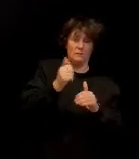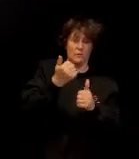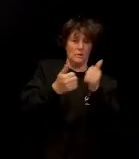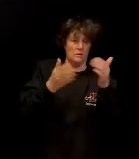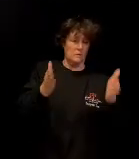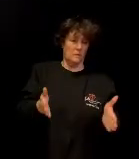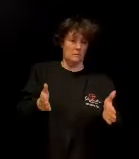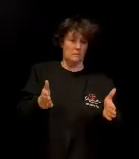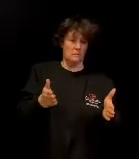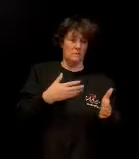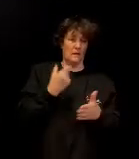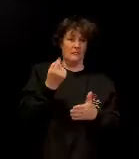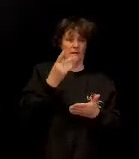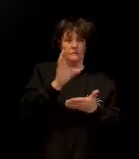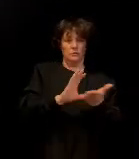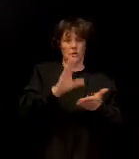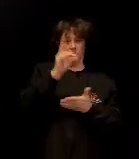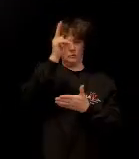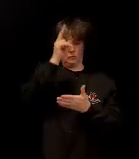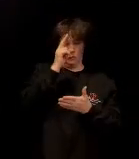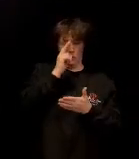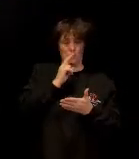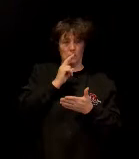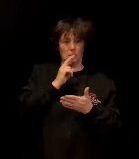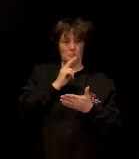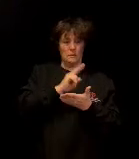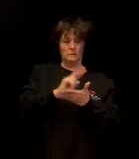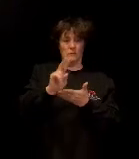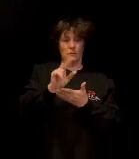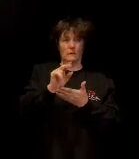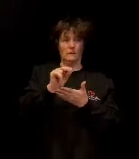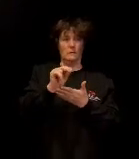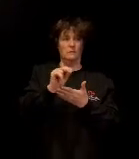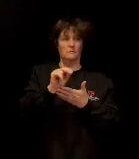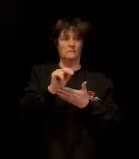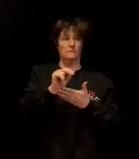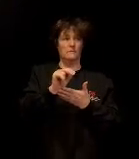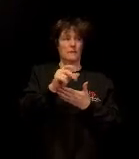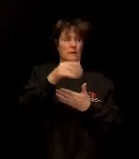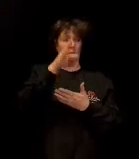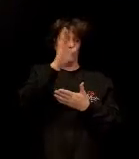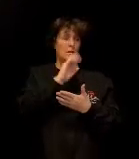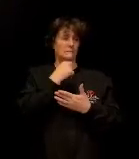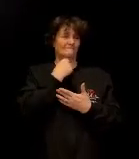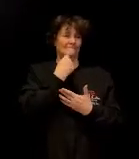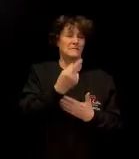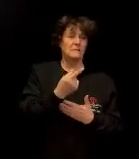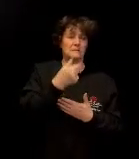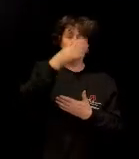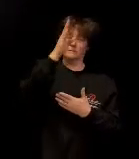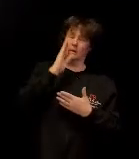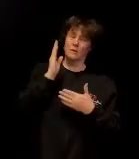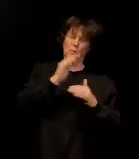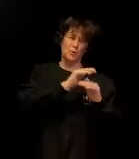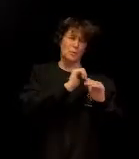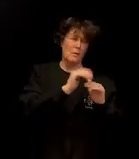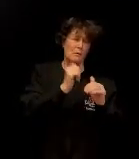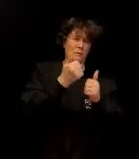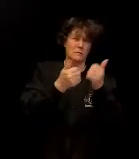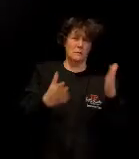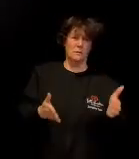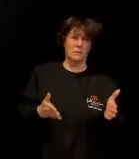And then in the 11th chapter of Romans, verse 30, I believe that God is saying to us, God has called us.